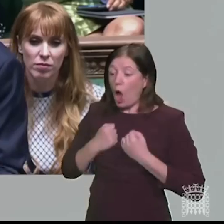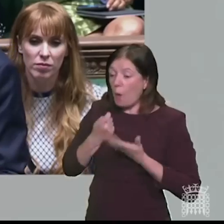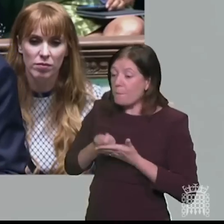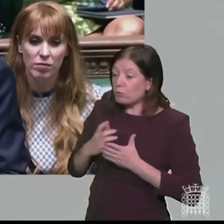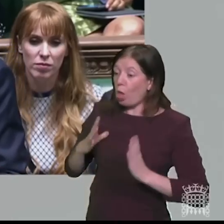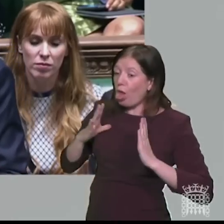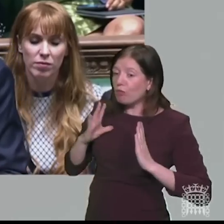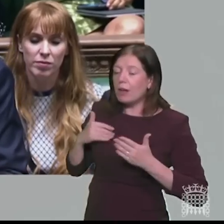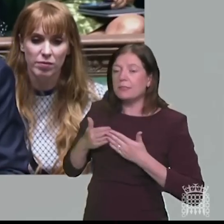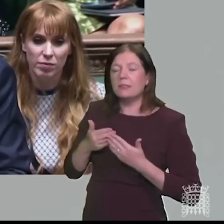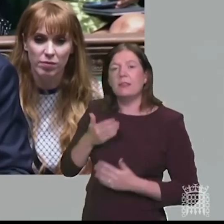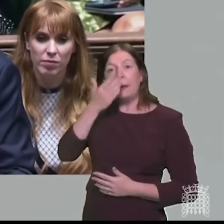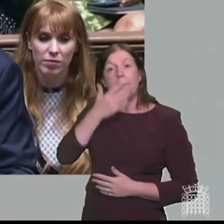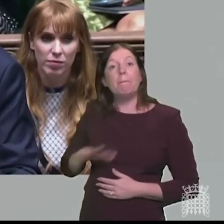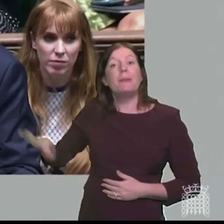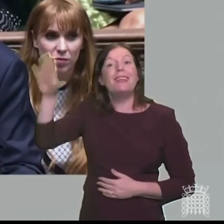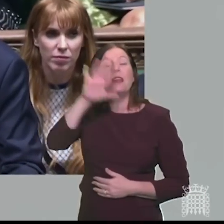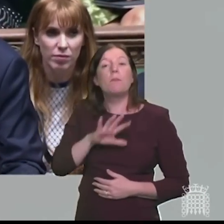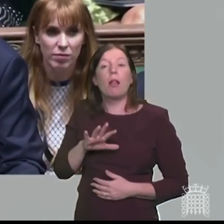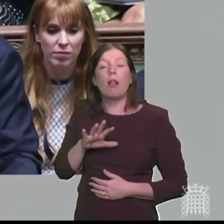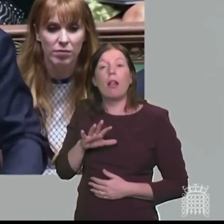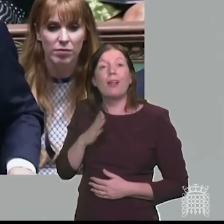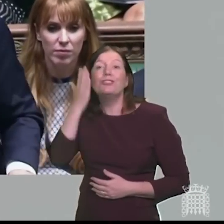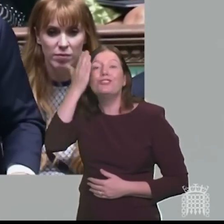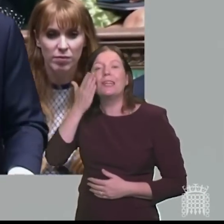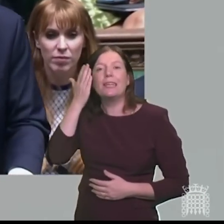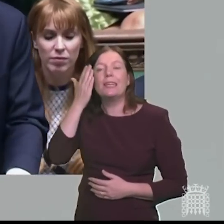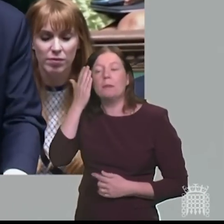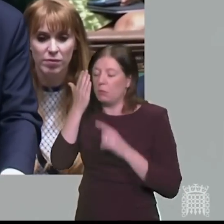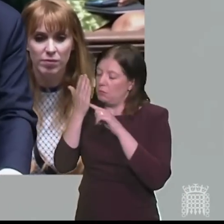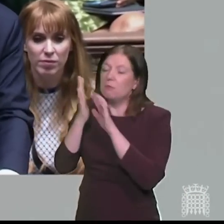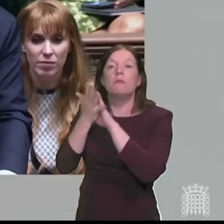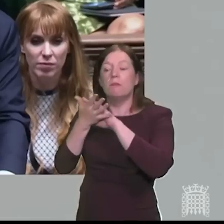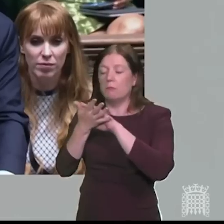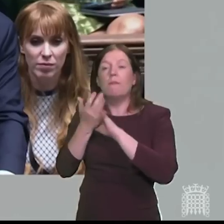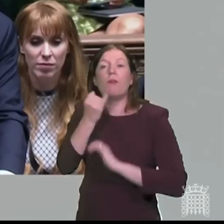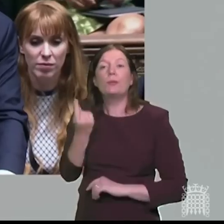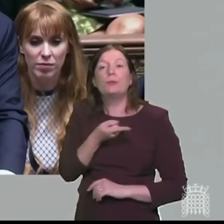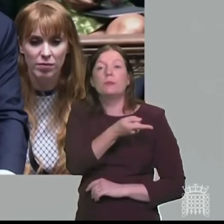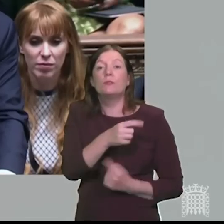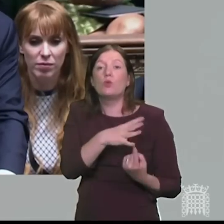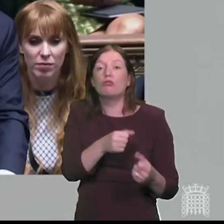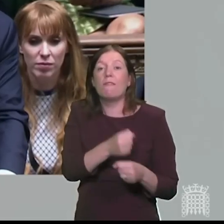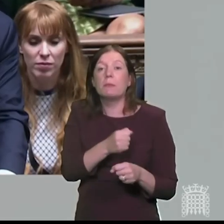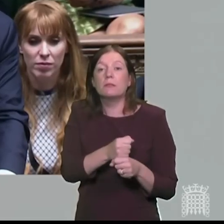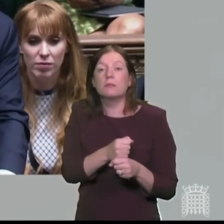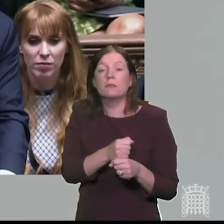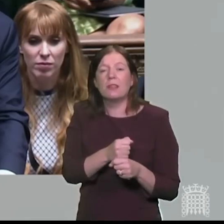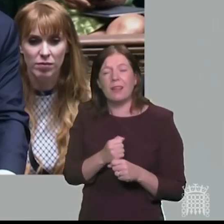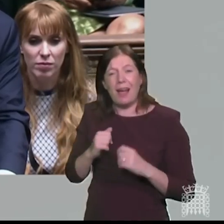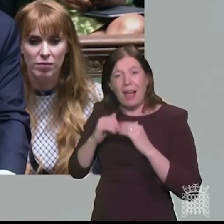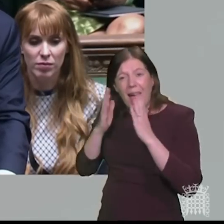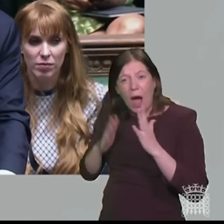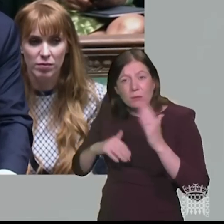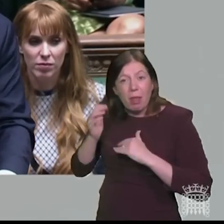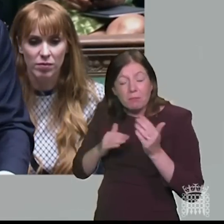the ambitions of families across the country have been crushed by his failing Tory government. House building at its lowest rate